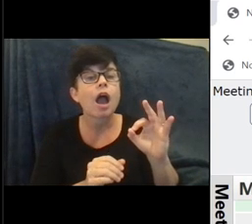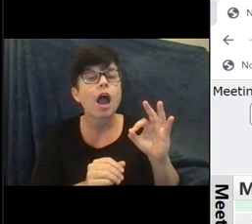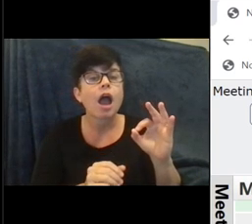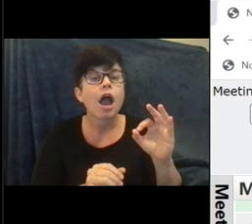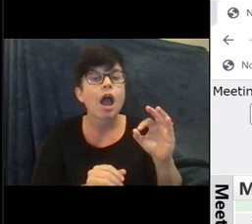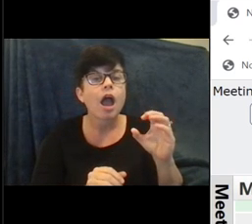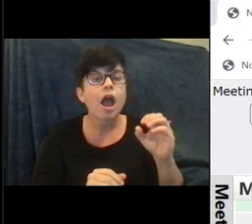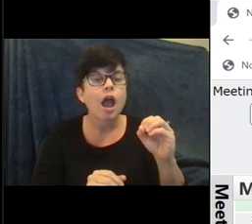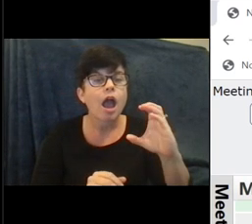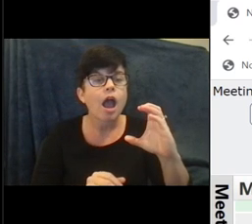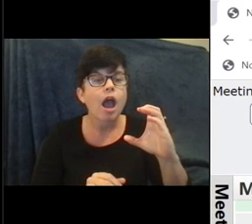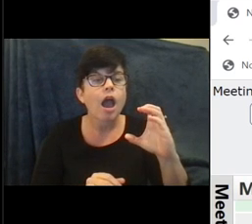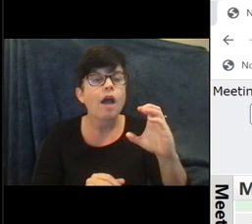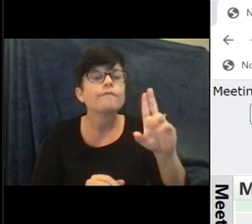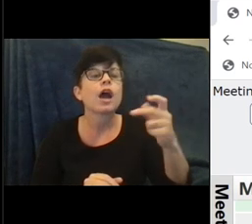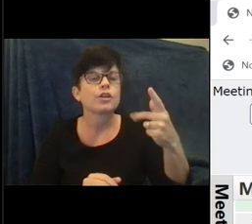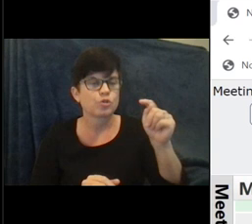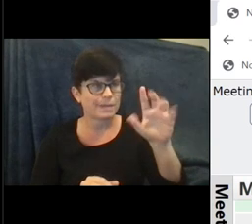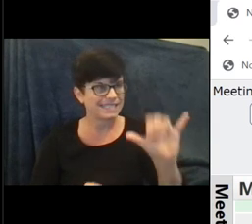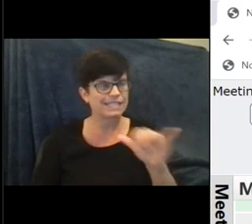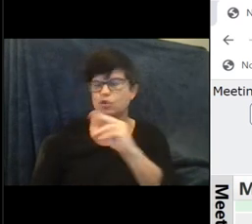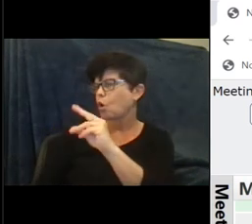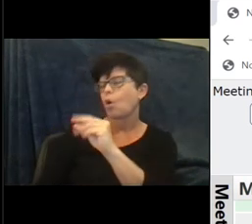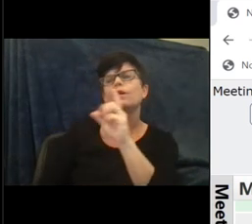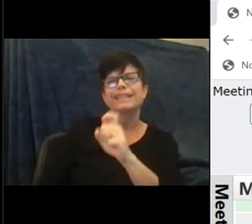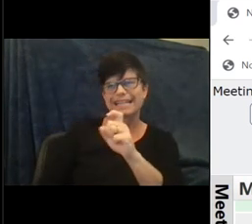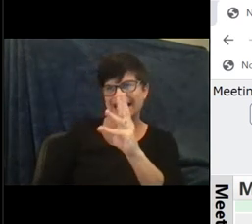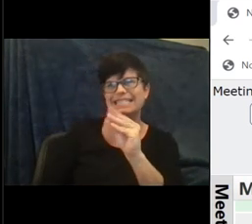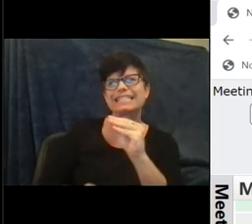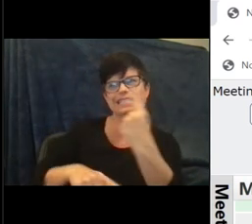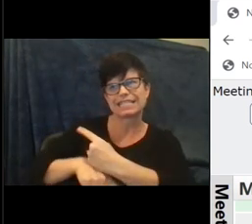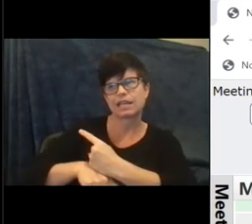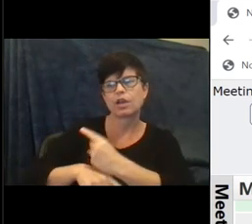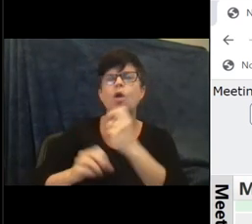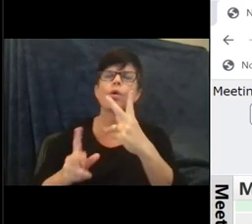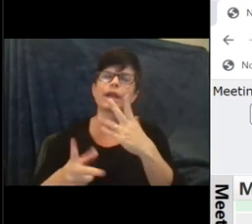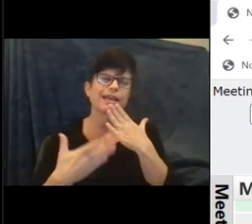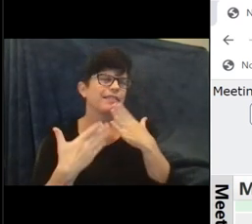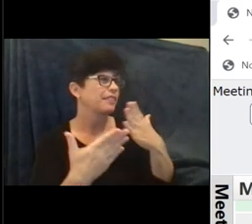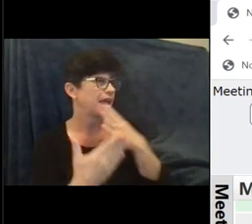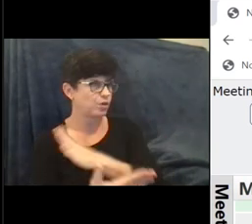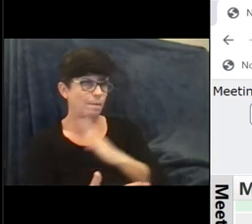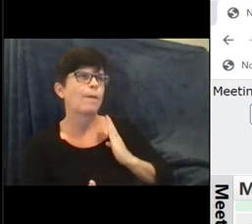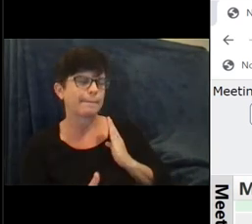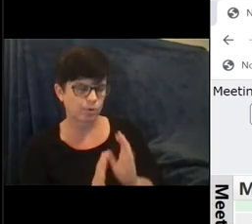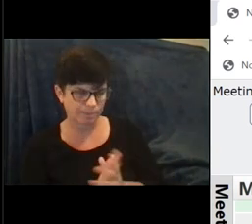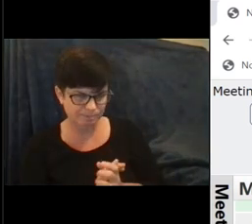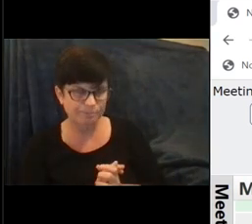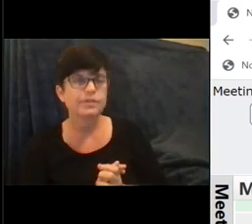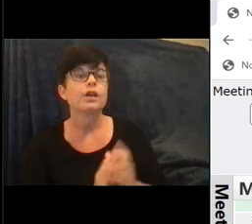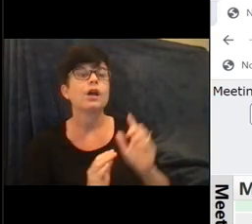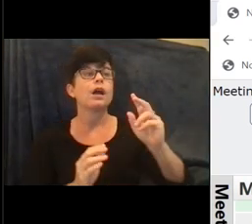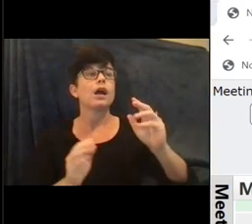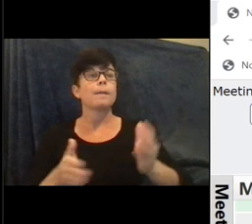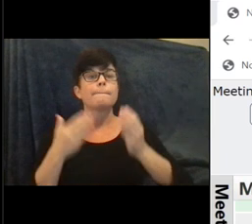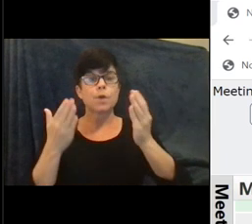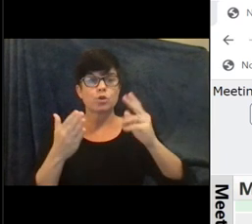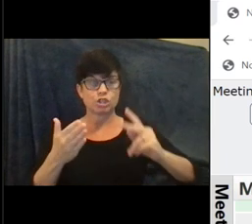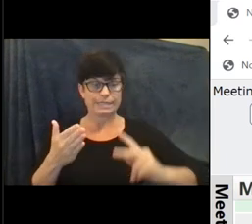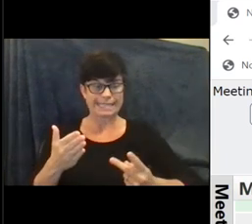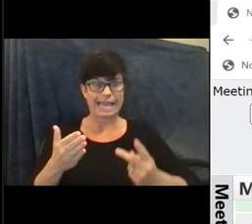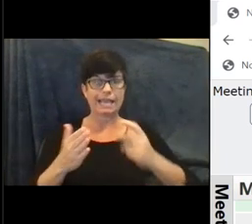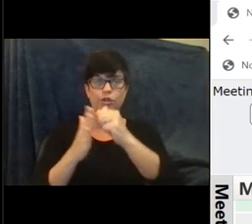need the 60 day. Okay. Yes. Perfect. Thank you. All right. No, thank you, board member. We have a motion and a second for the consent agenda. All